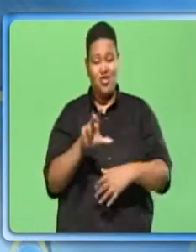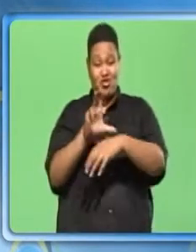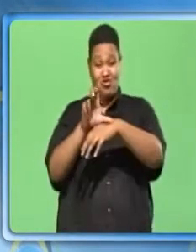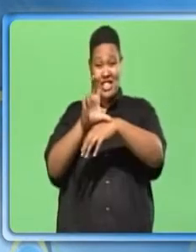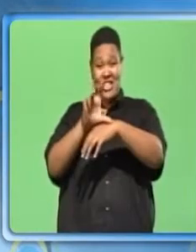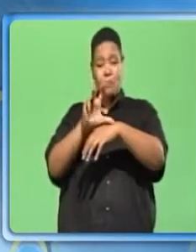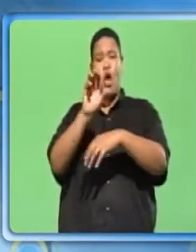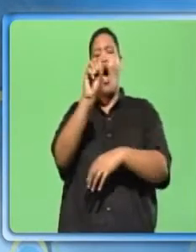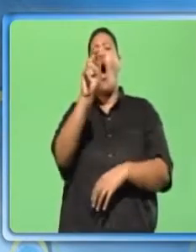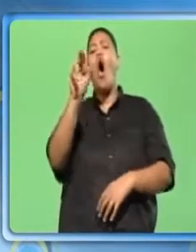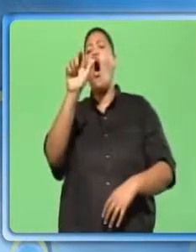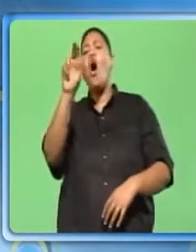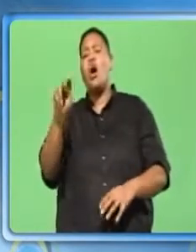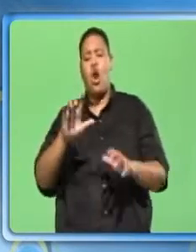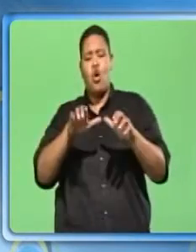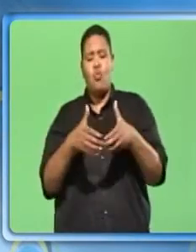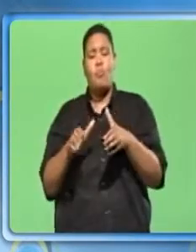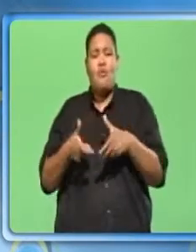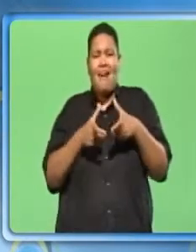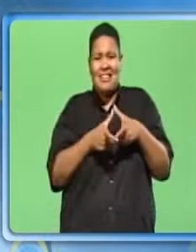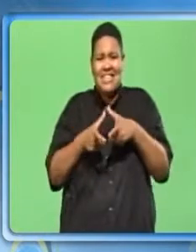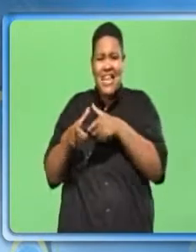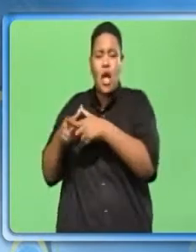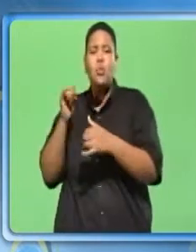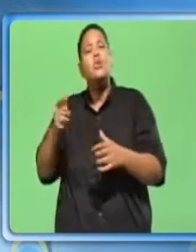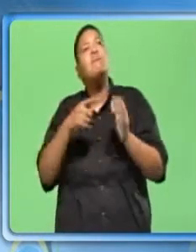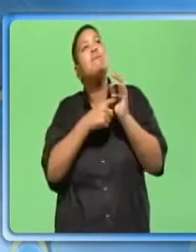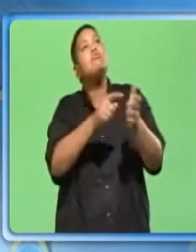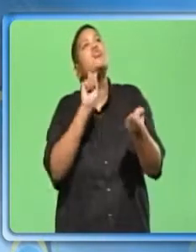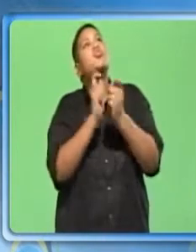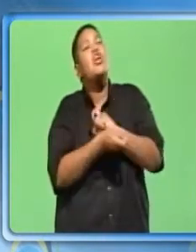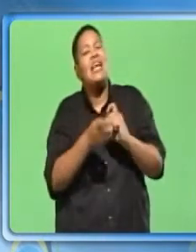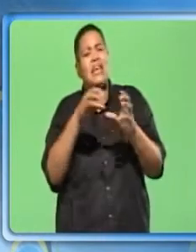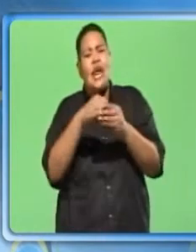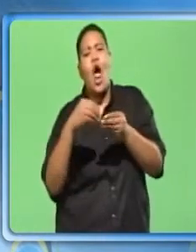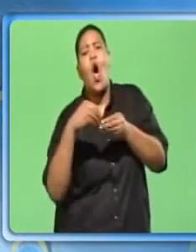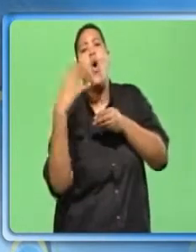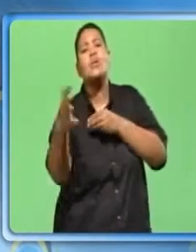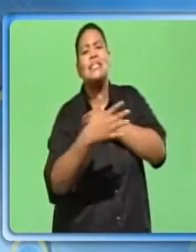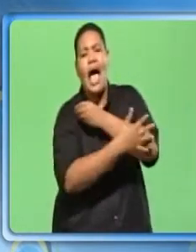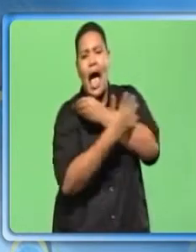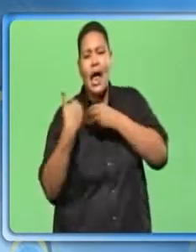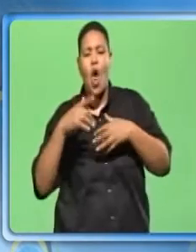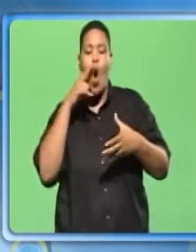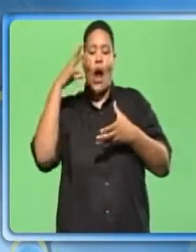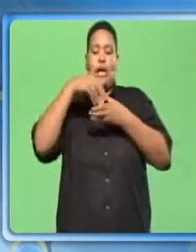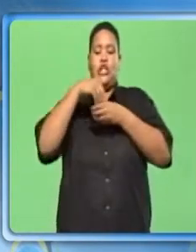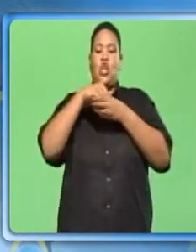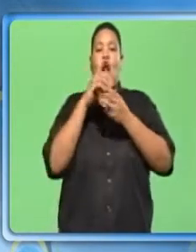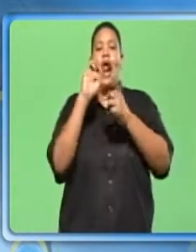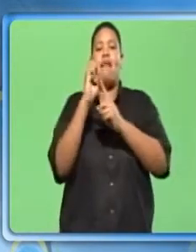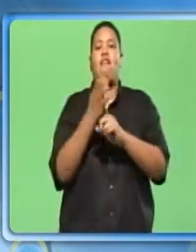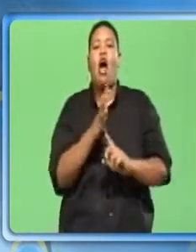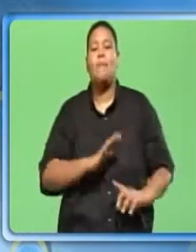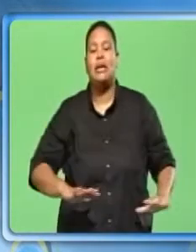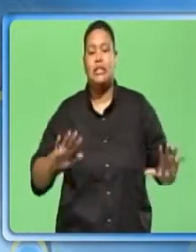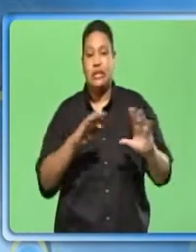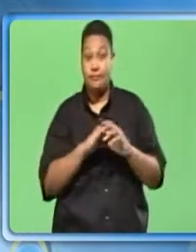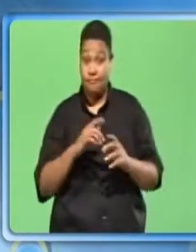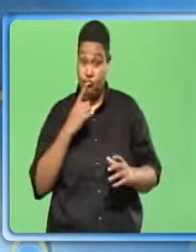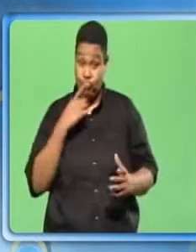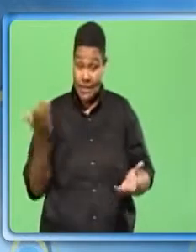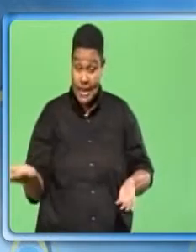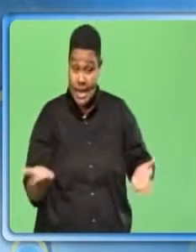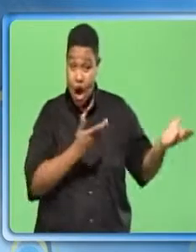organs or groups of cells which detect changes in the external or internal environment. To